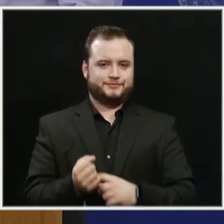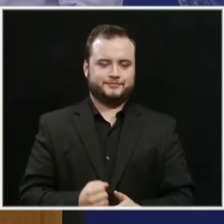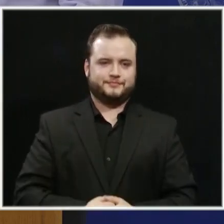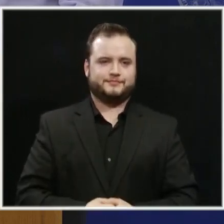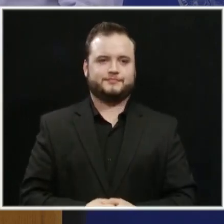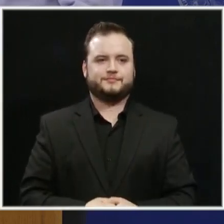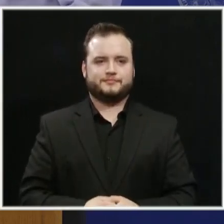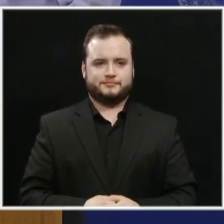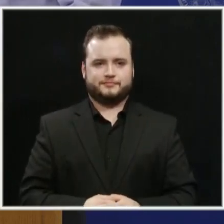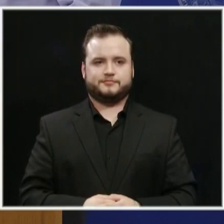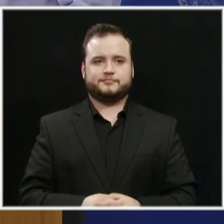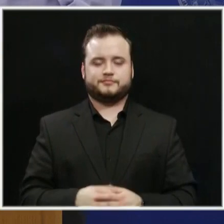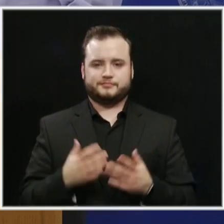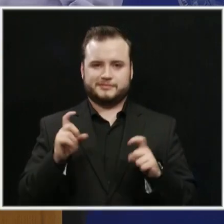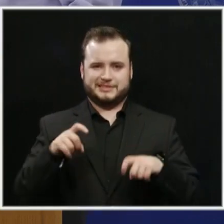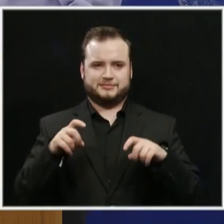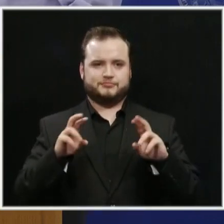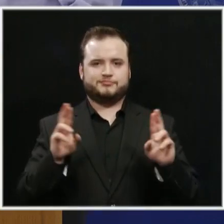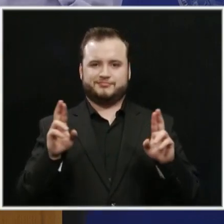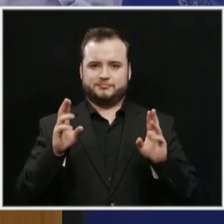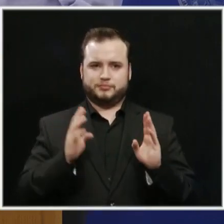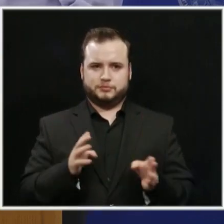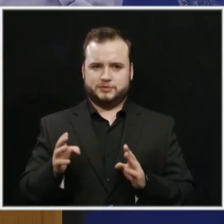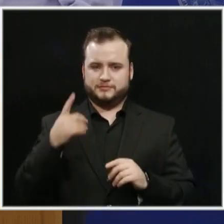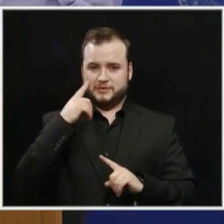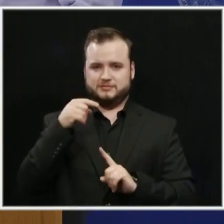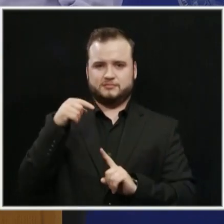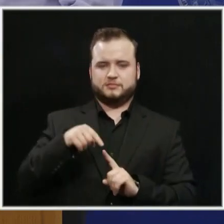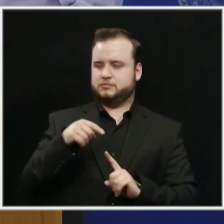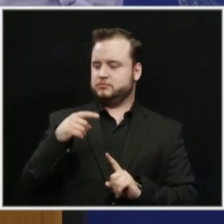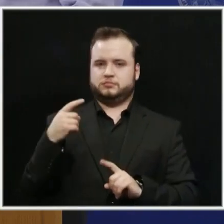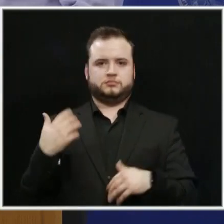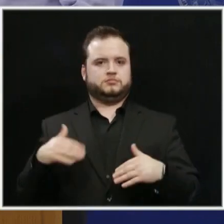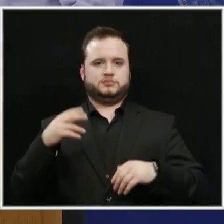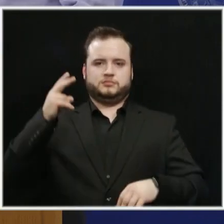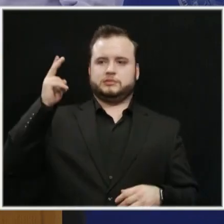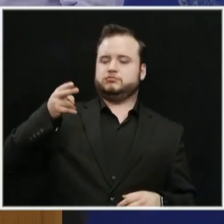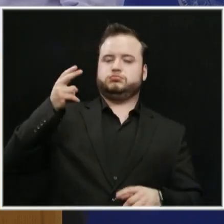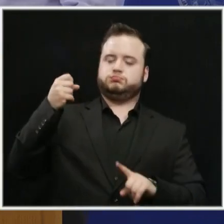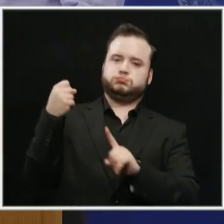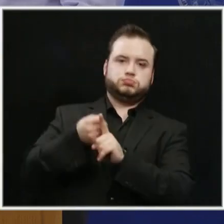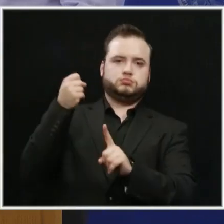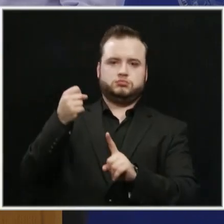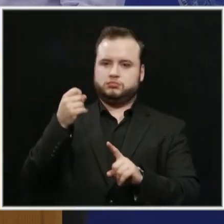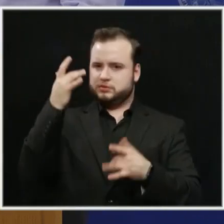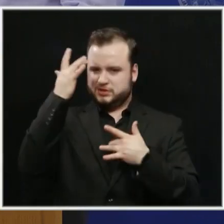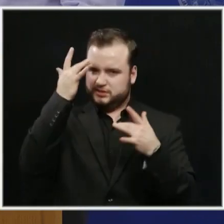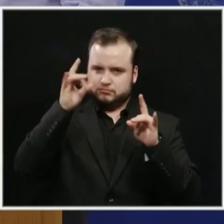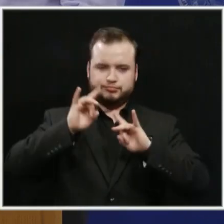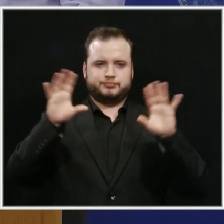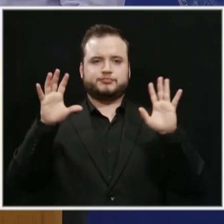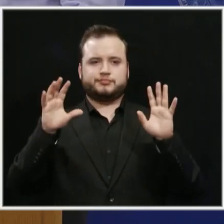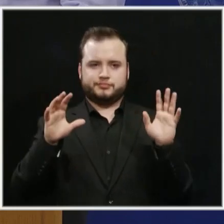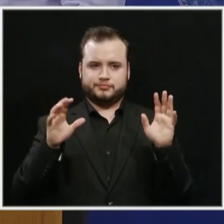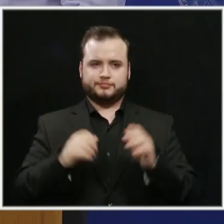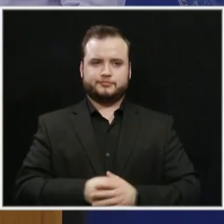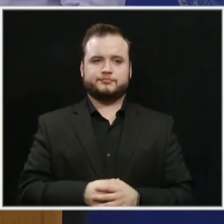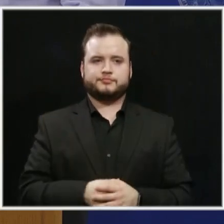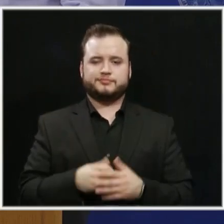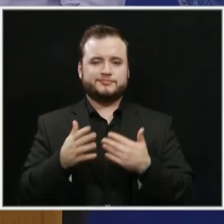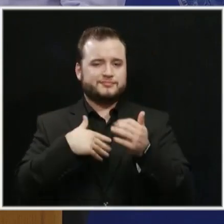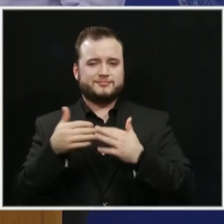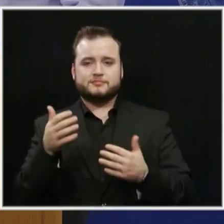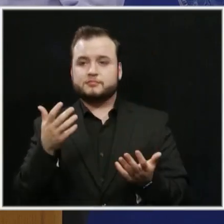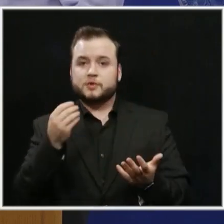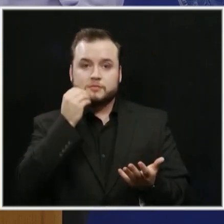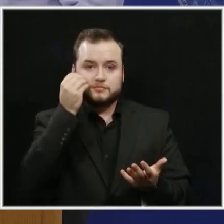preparations for this. I just want to shout out to our caregivers that are providing care, whether it's in home care, long-term care, hospice,